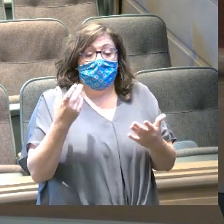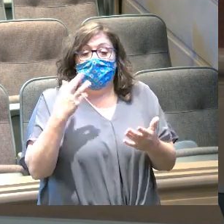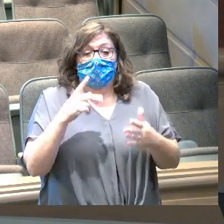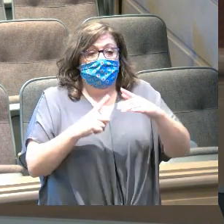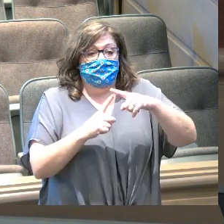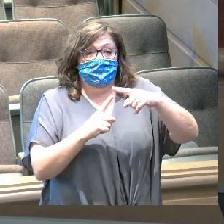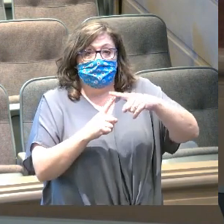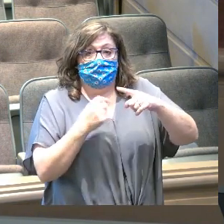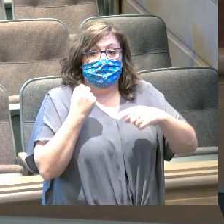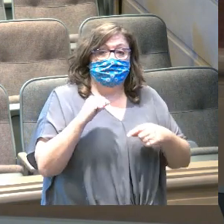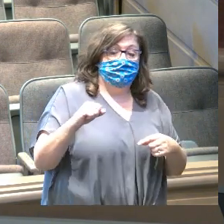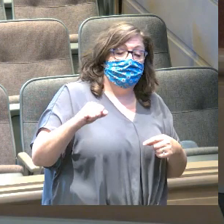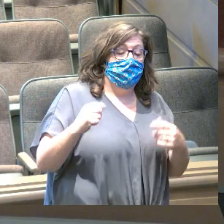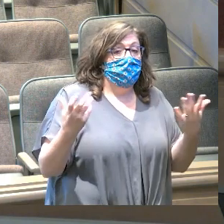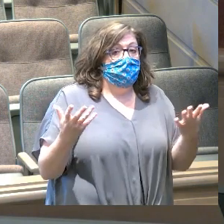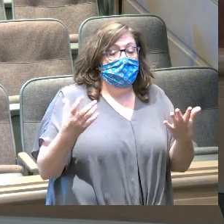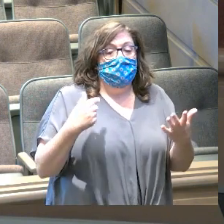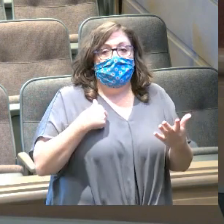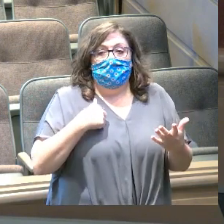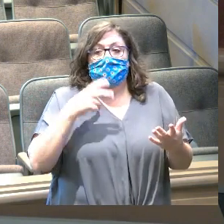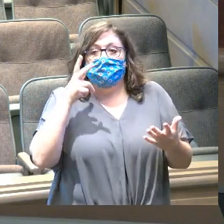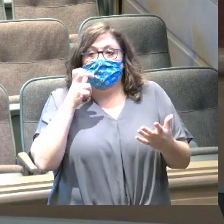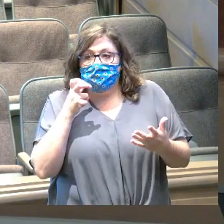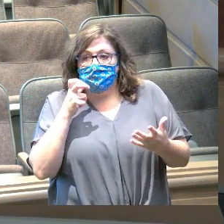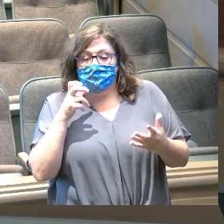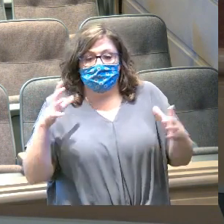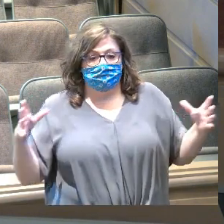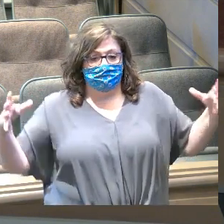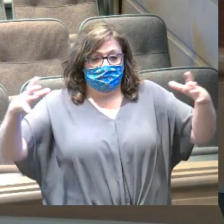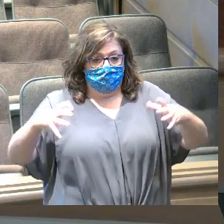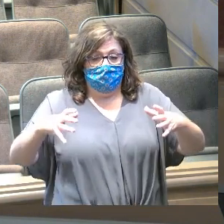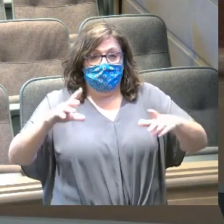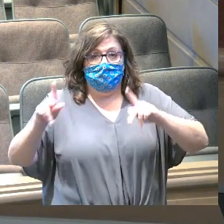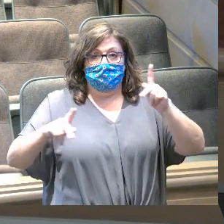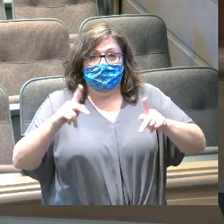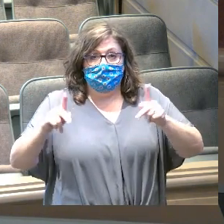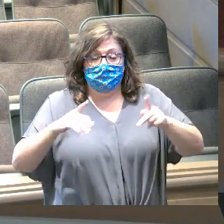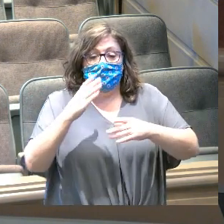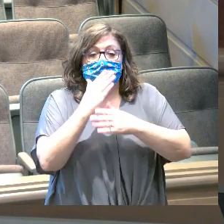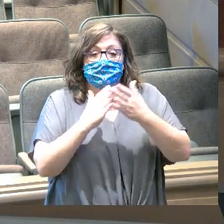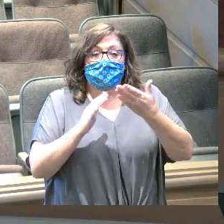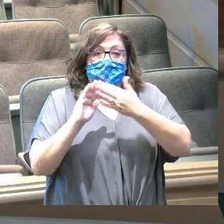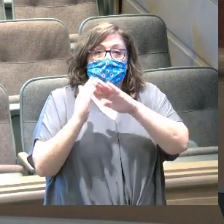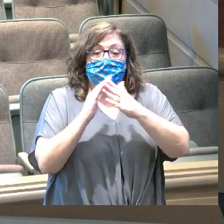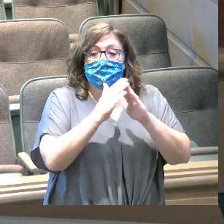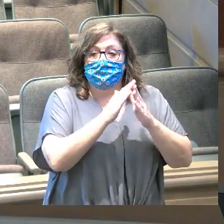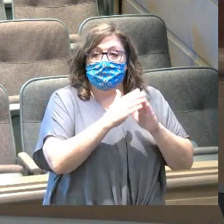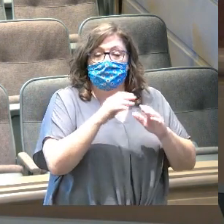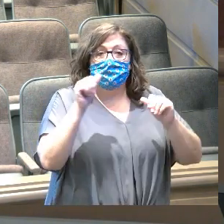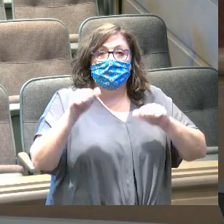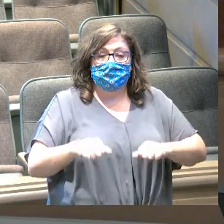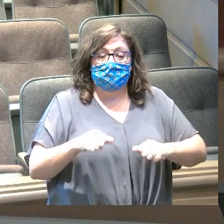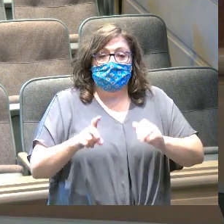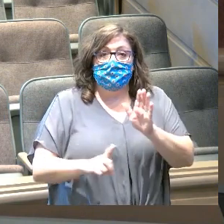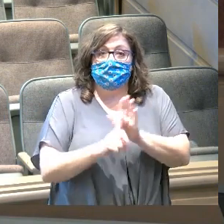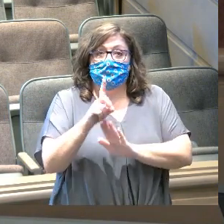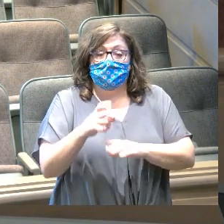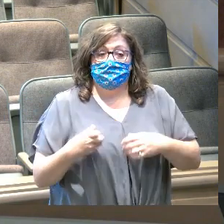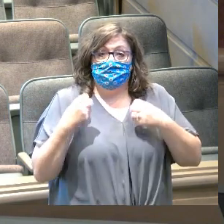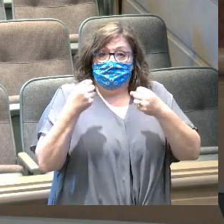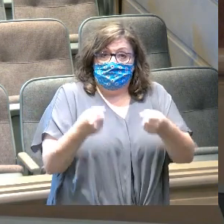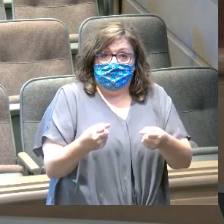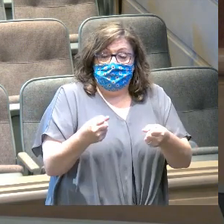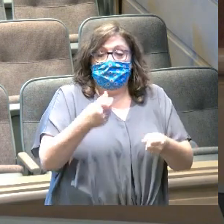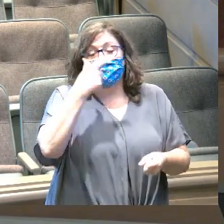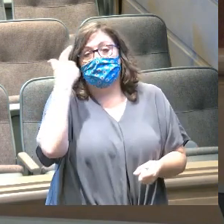have you. I also have heard terms such as herd immunity, where certain communities can actually develop strength because